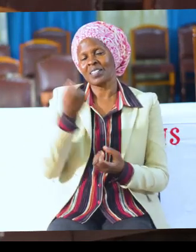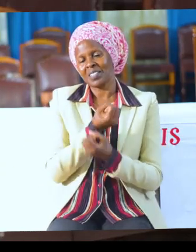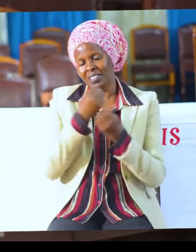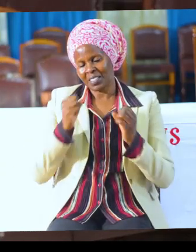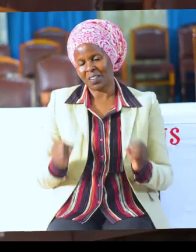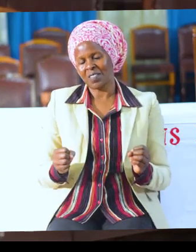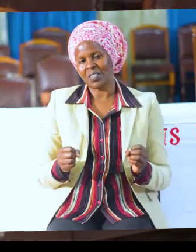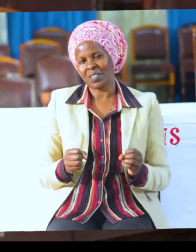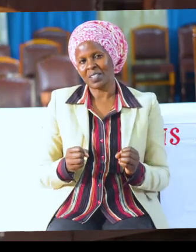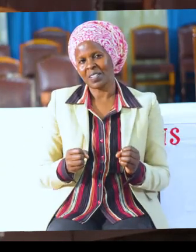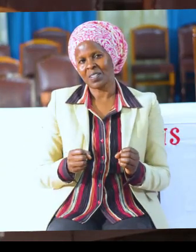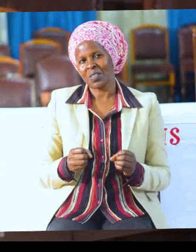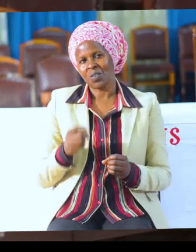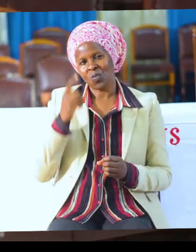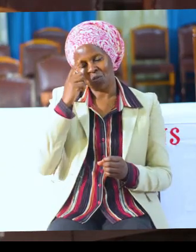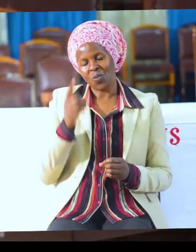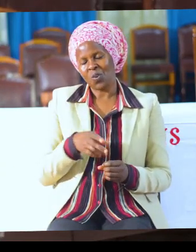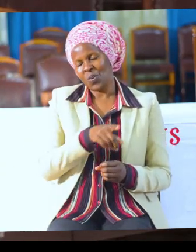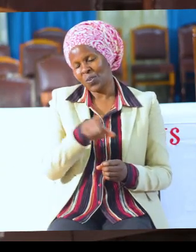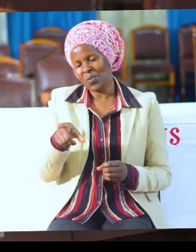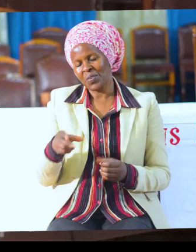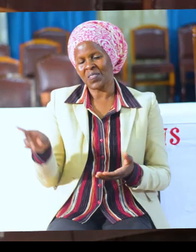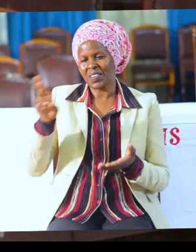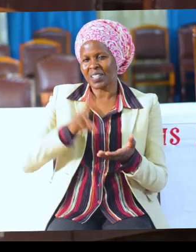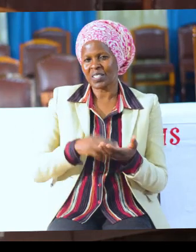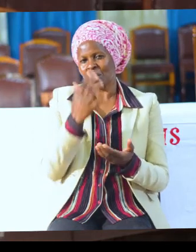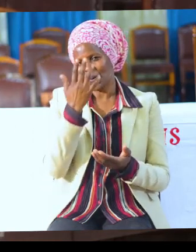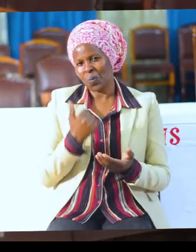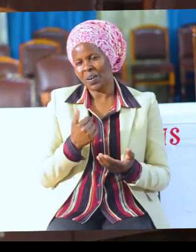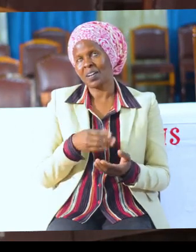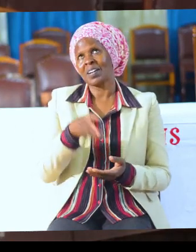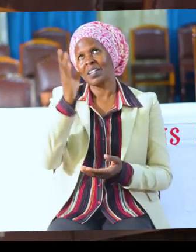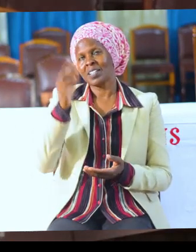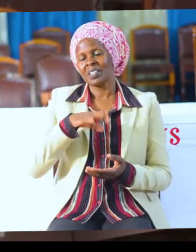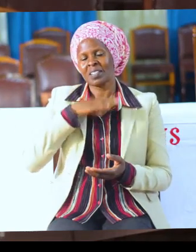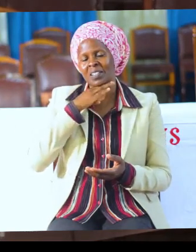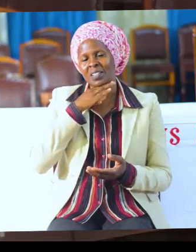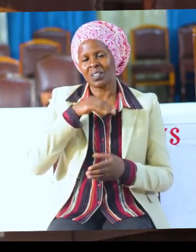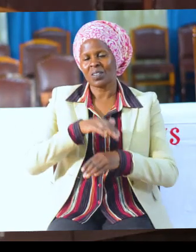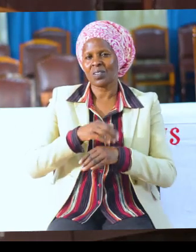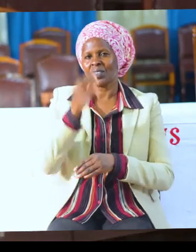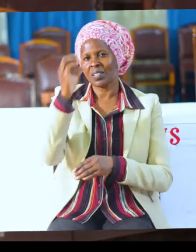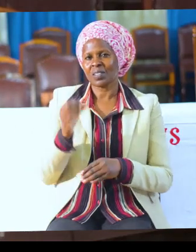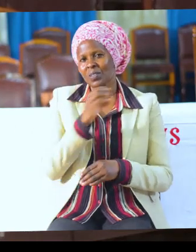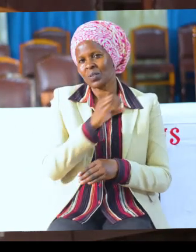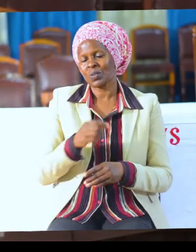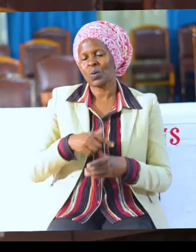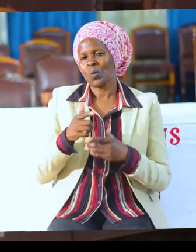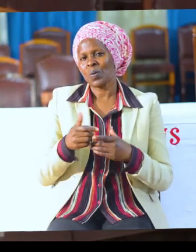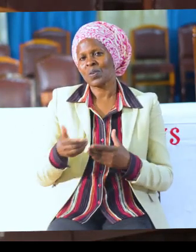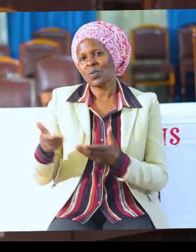salvation that he worked for us, the very same reason why he died on the cross. When we